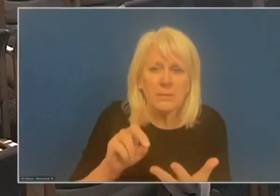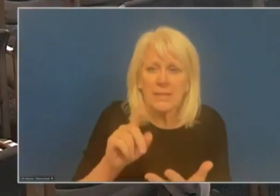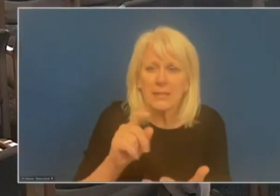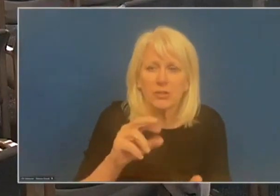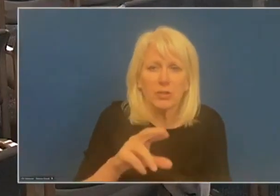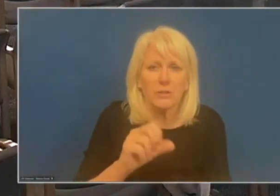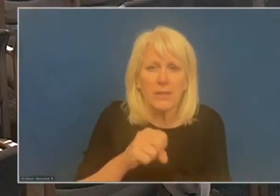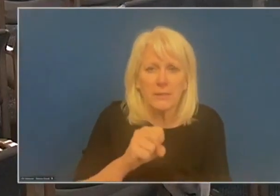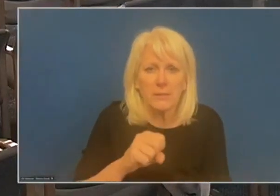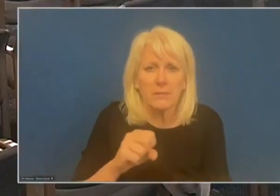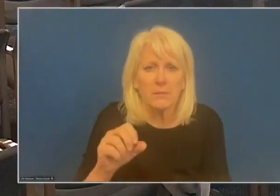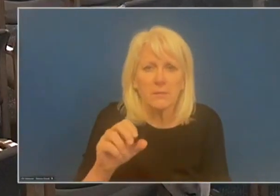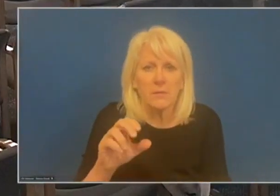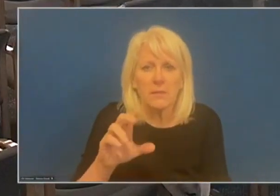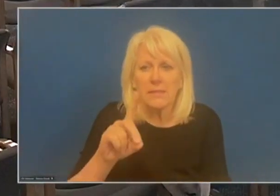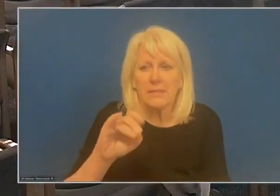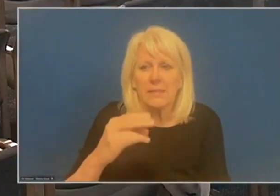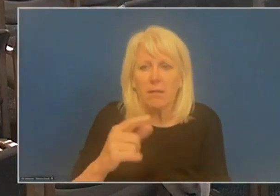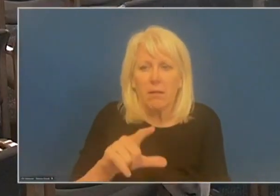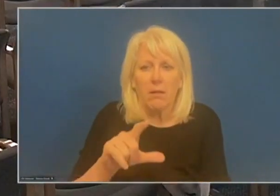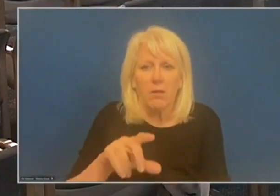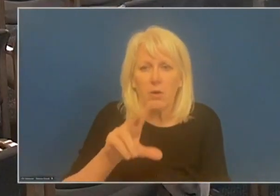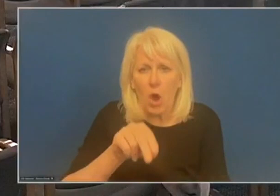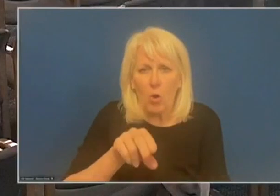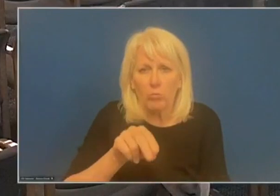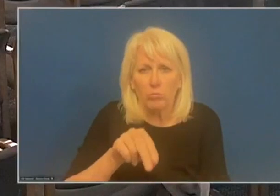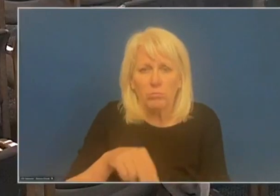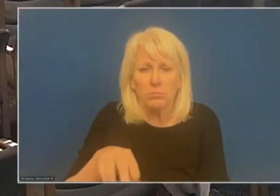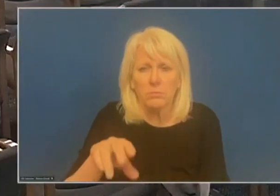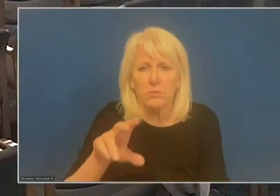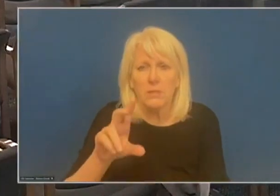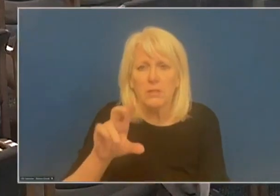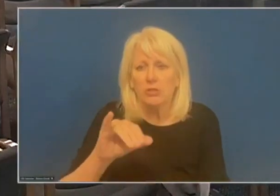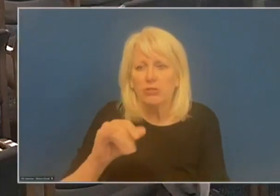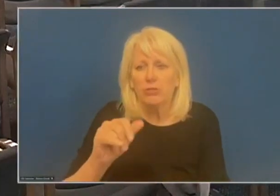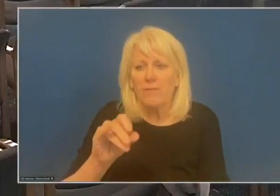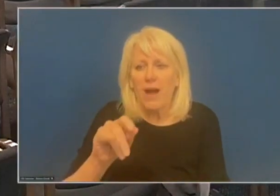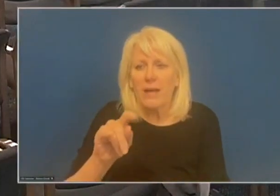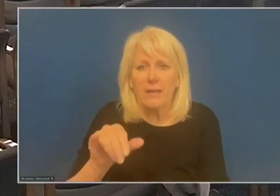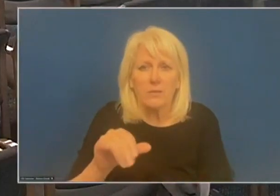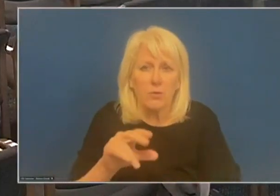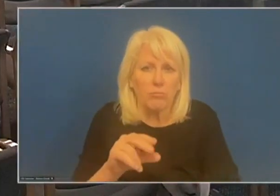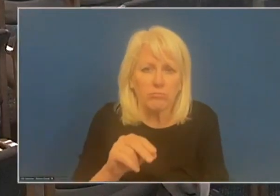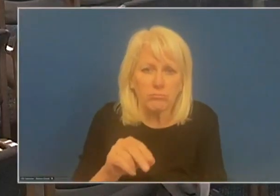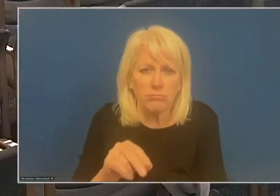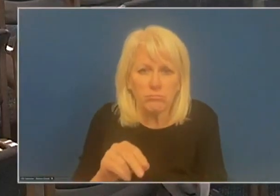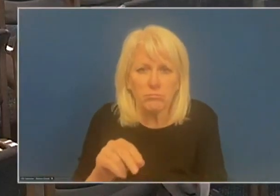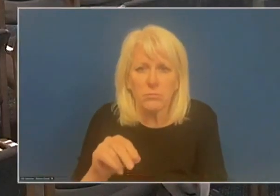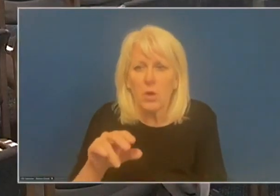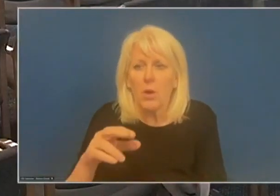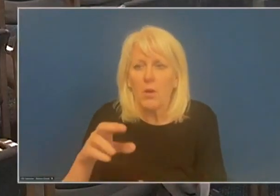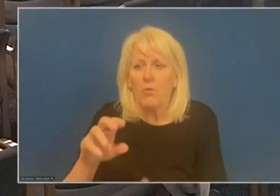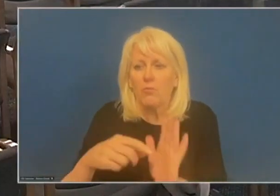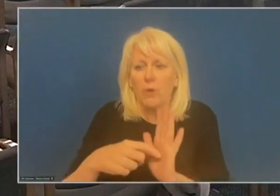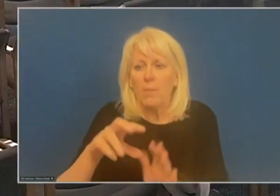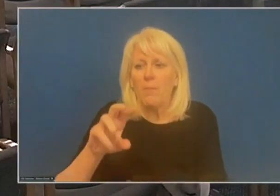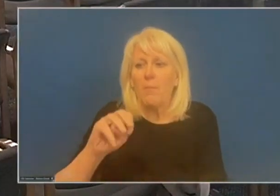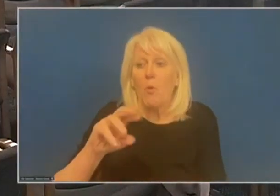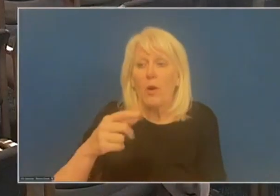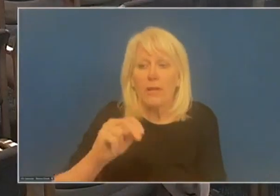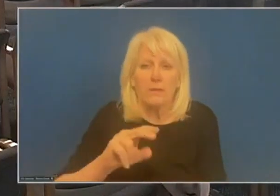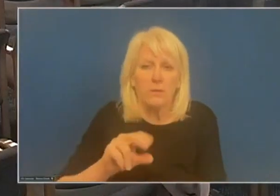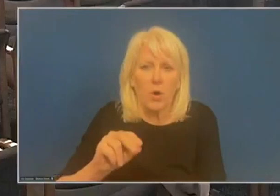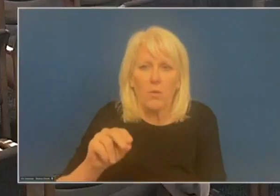Yes. Rep. Field. No. Rep. Javati. No. Rep. Morgan. No. Rep.